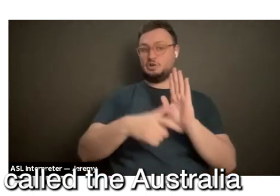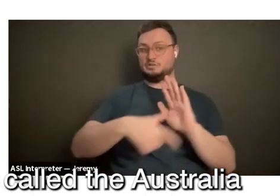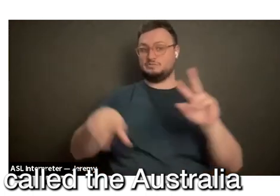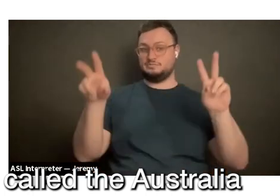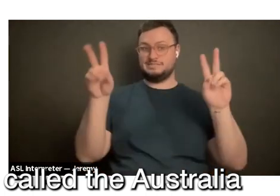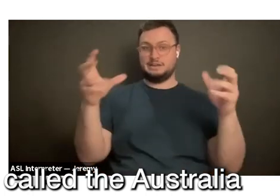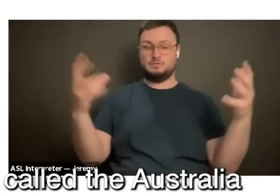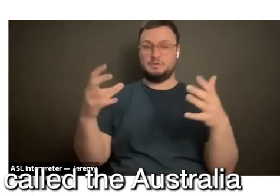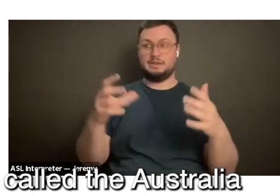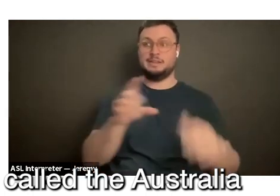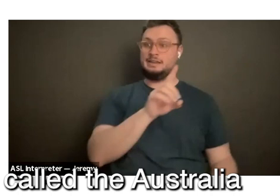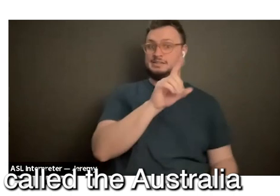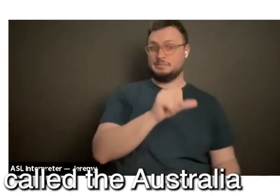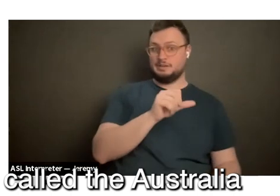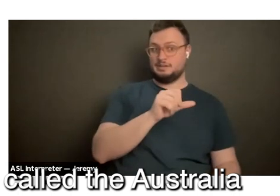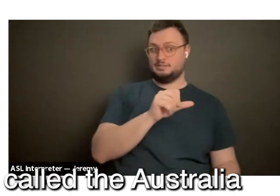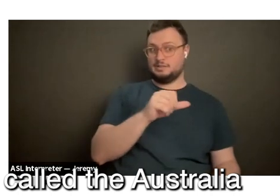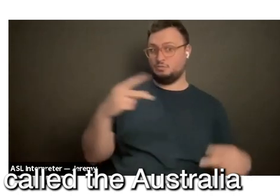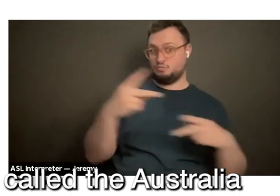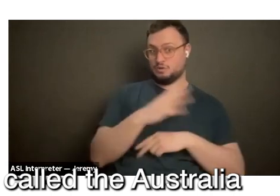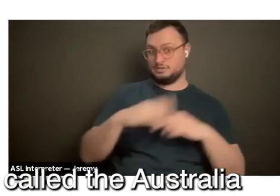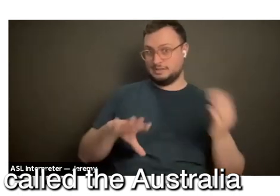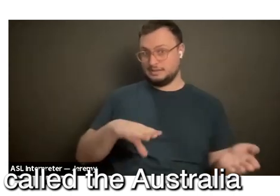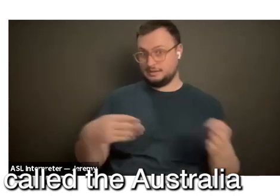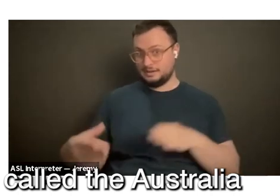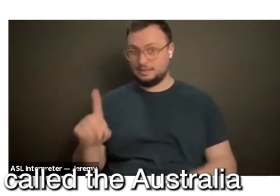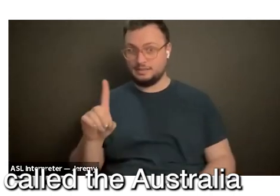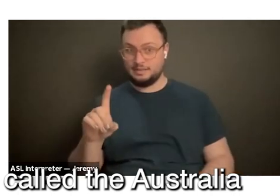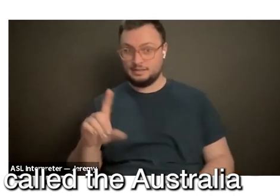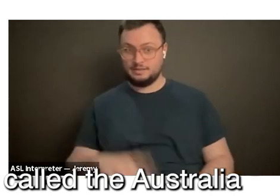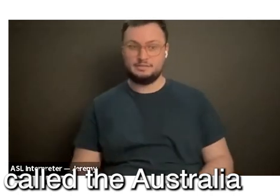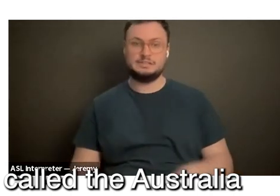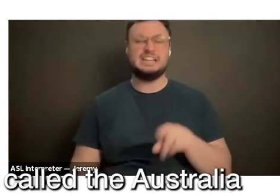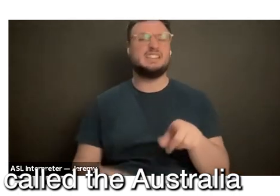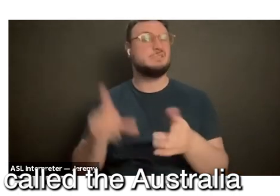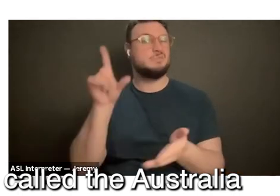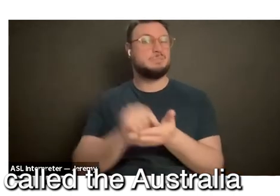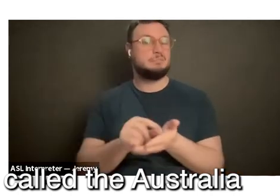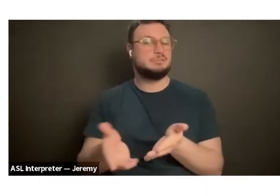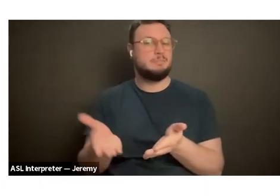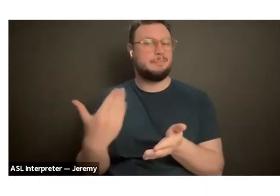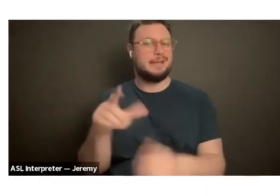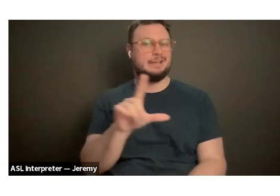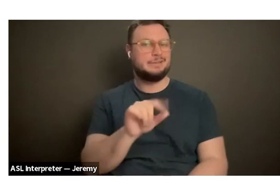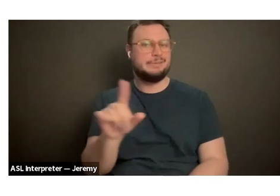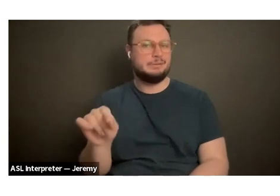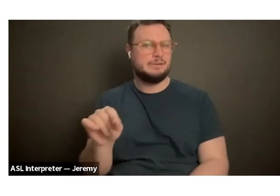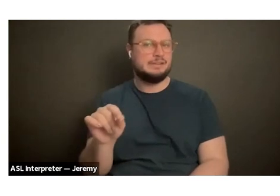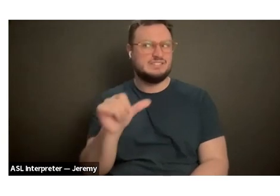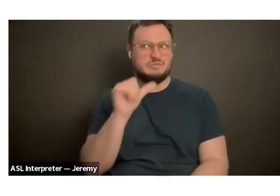this was written in 2013, and obviously that's not that long ago. I've seen many